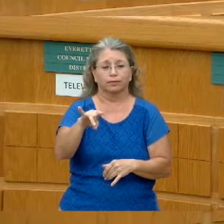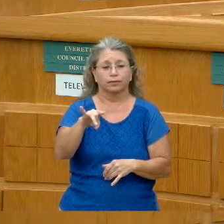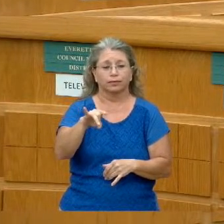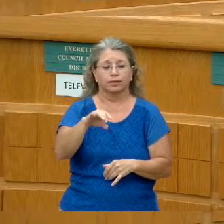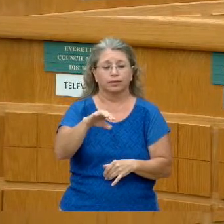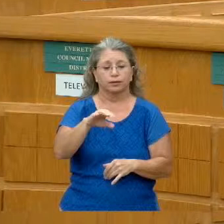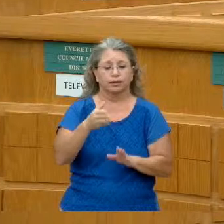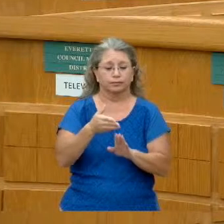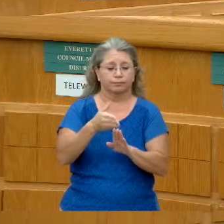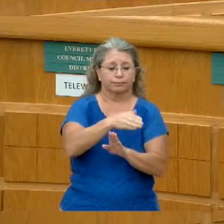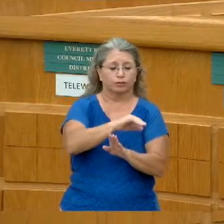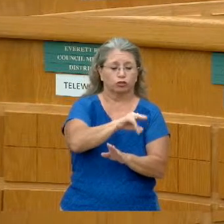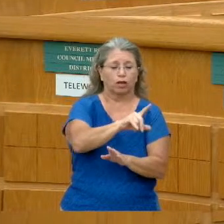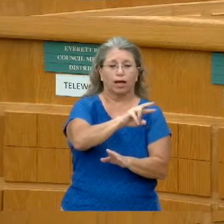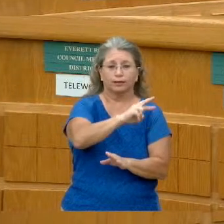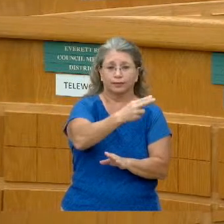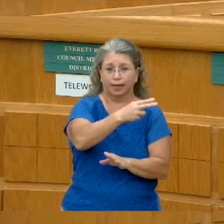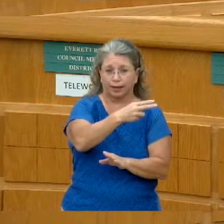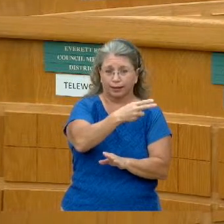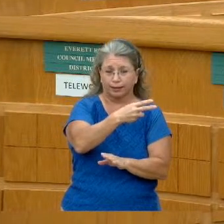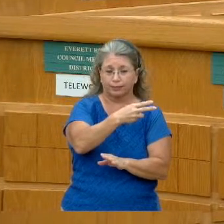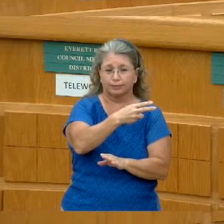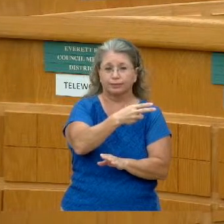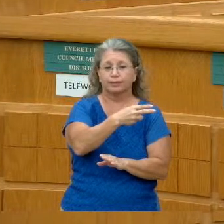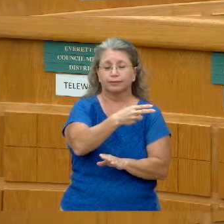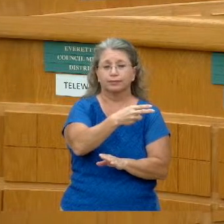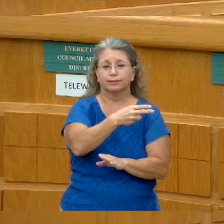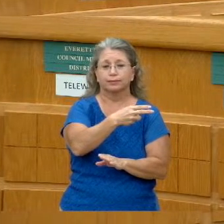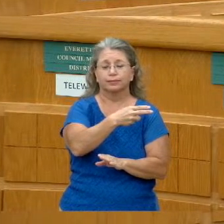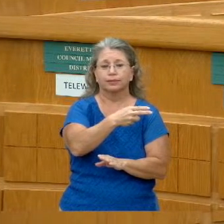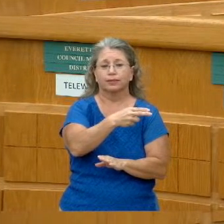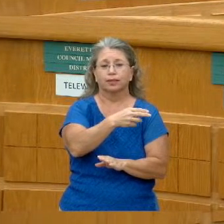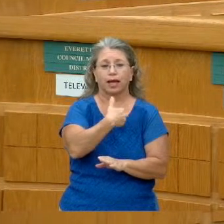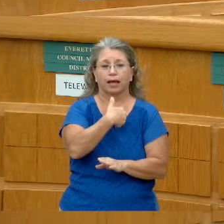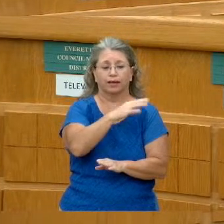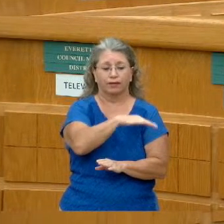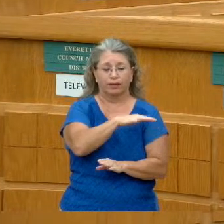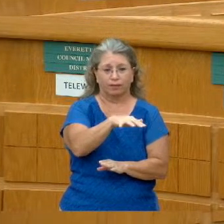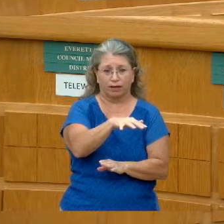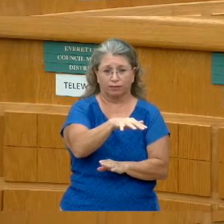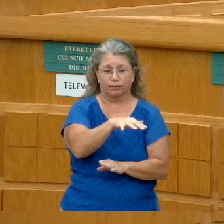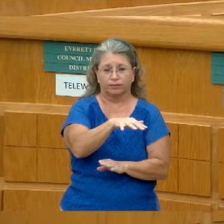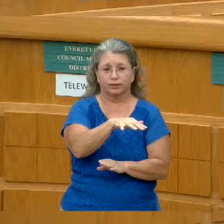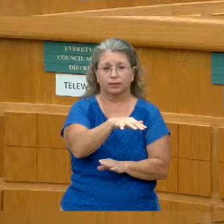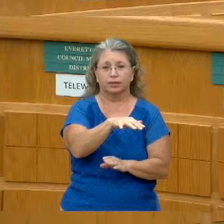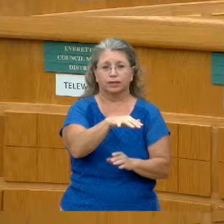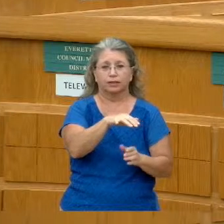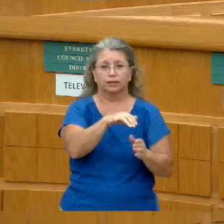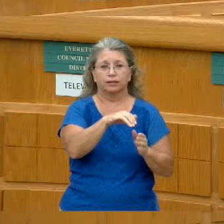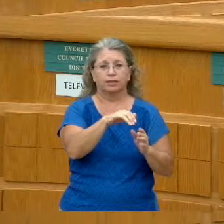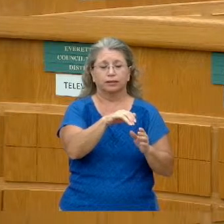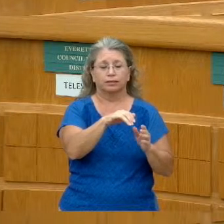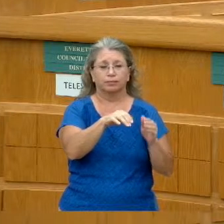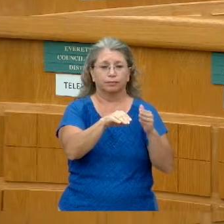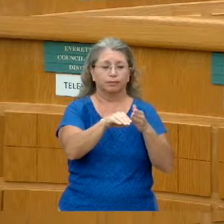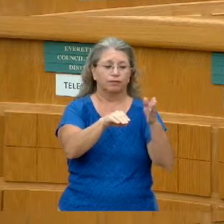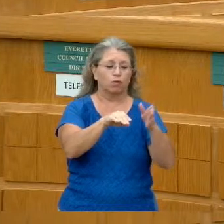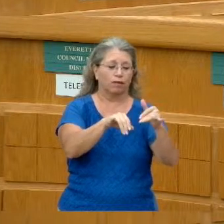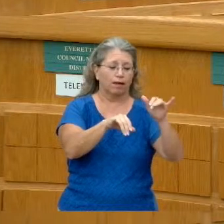July 2nd, our last report that we were here, we had 55. It was somewhat of a drop from the prior day of